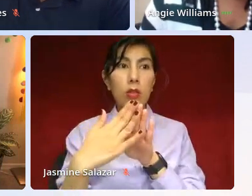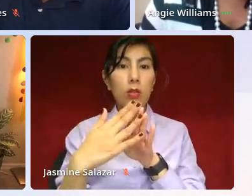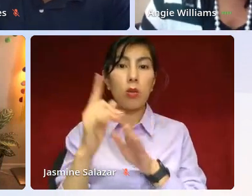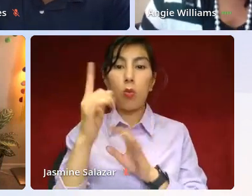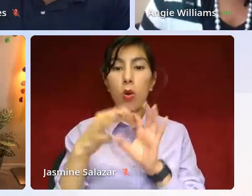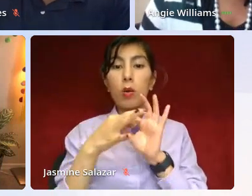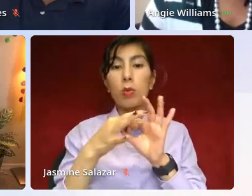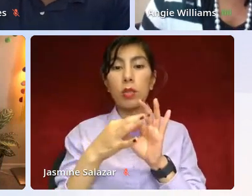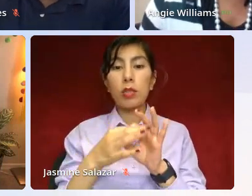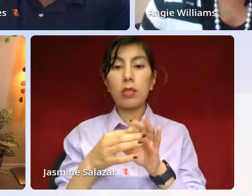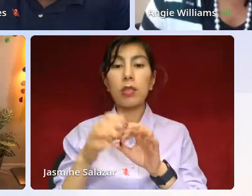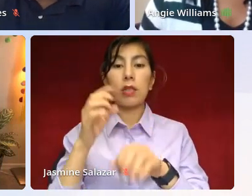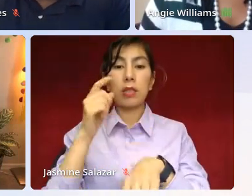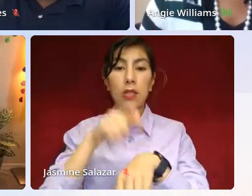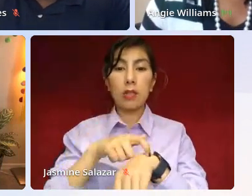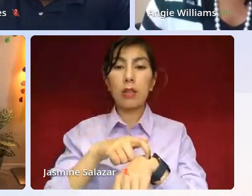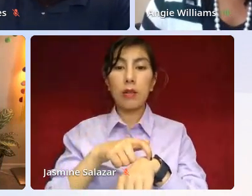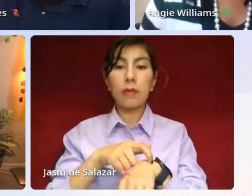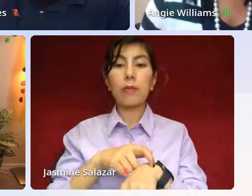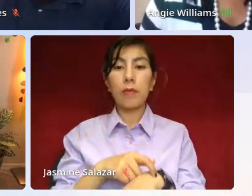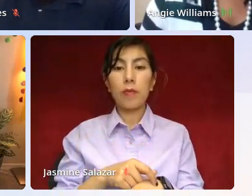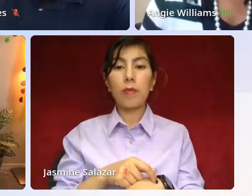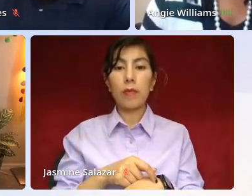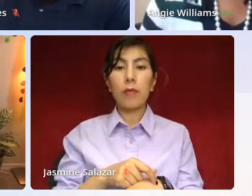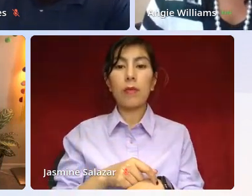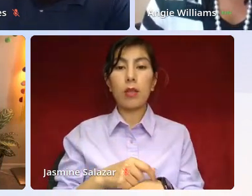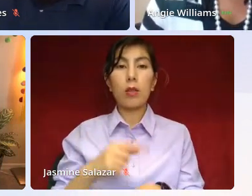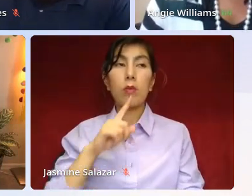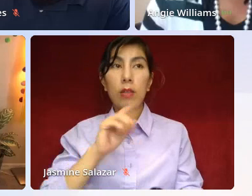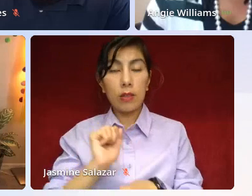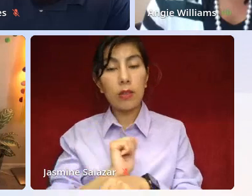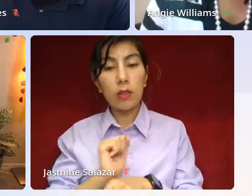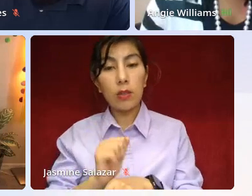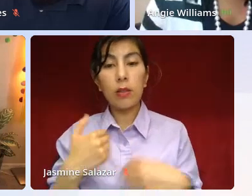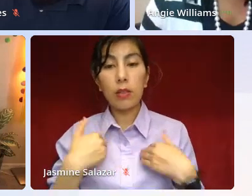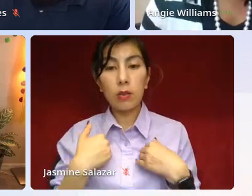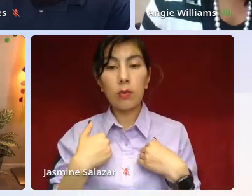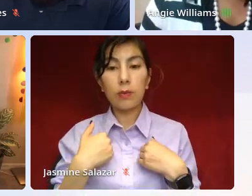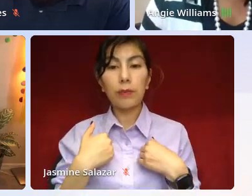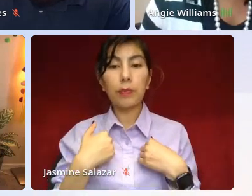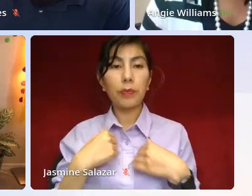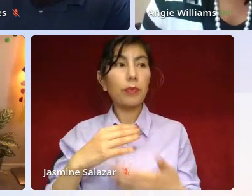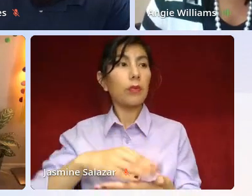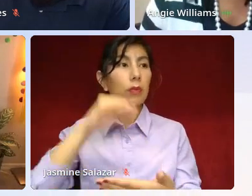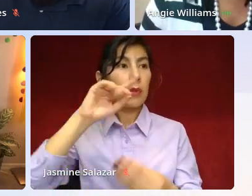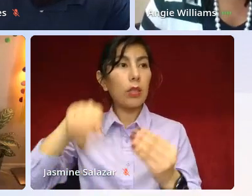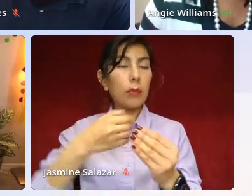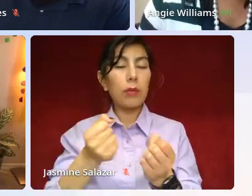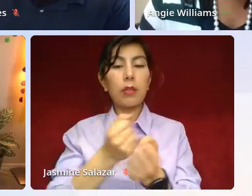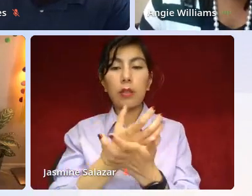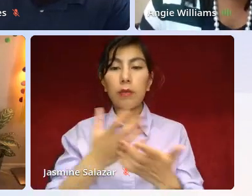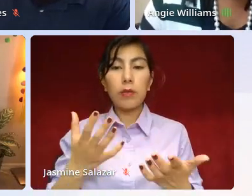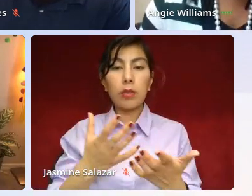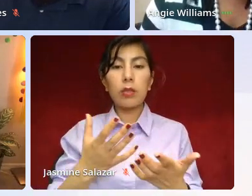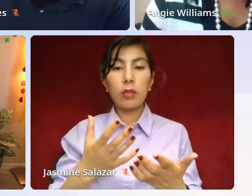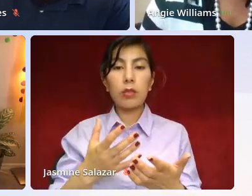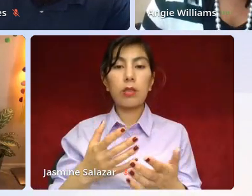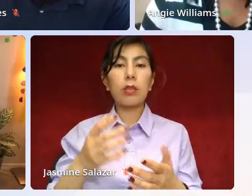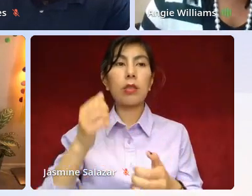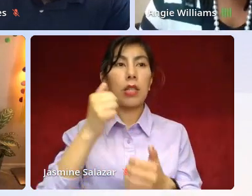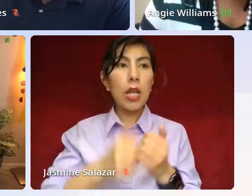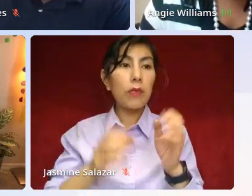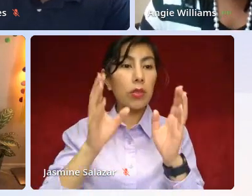time. I mean, we literally had to learn about every meeting,